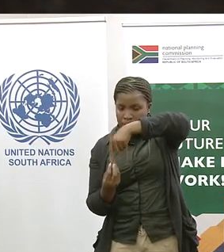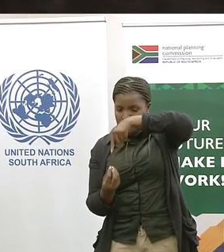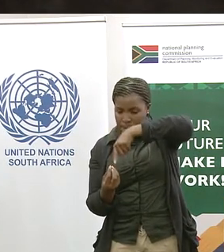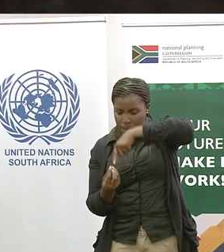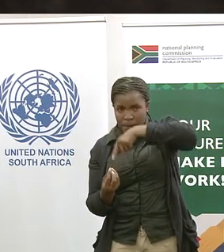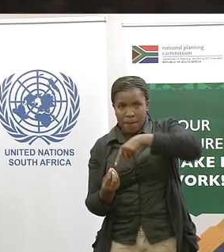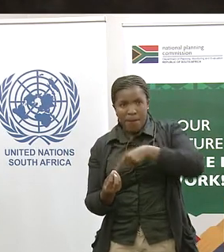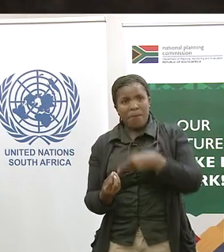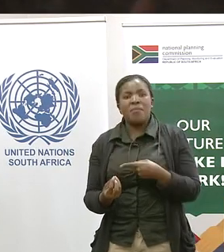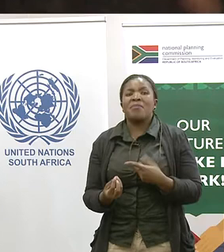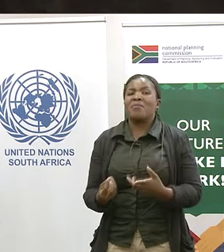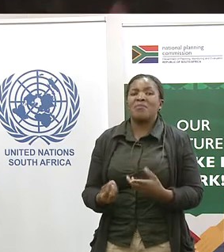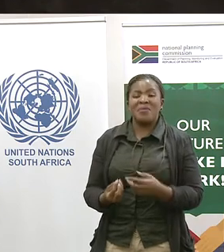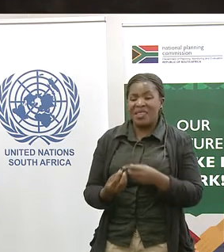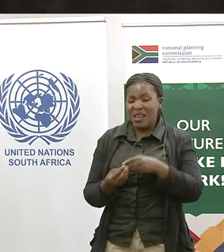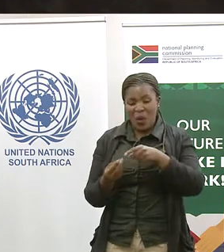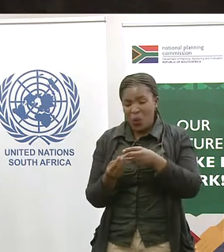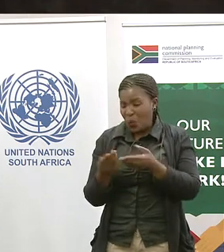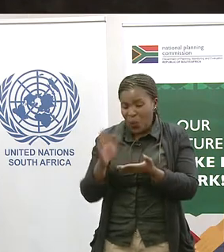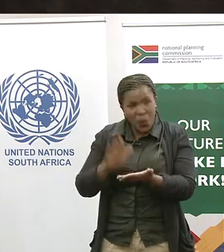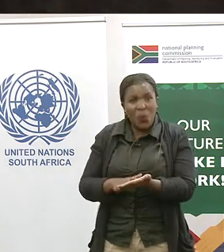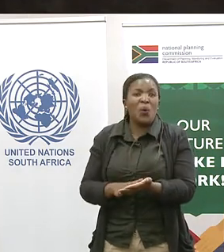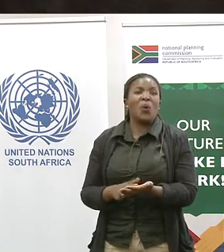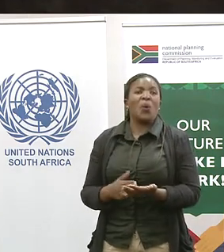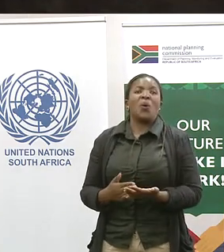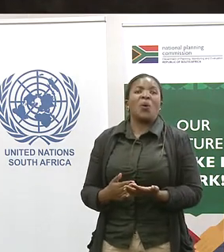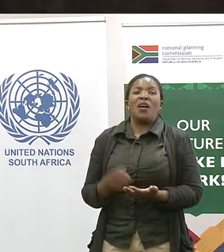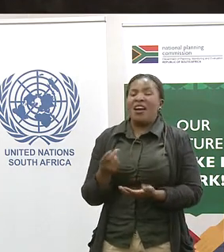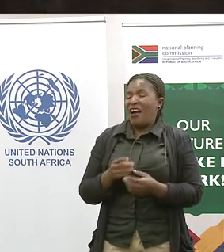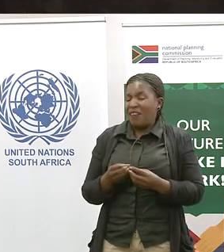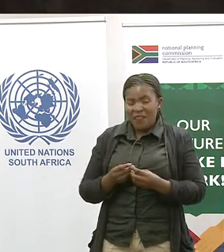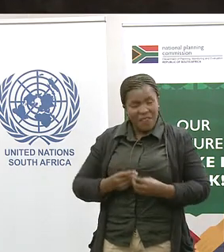much is a wheelchair? A good wheelchair, not a hospital wheelchair.